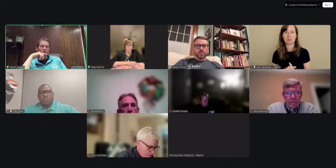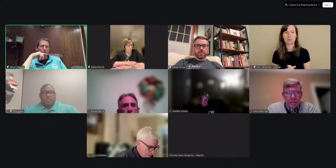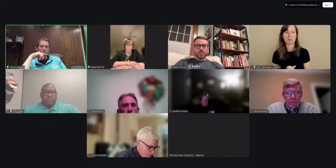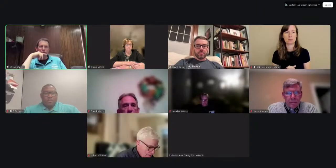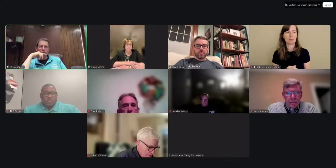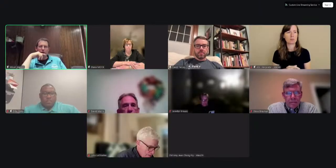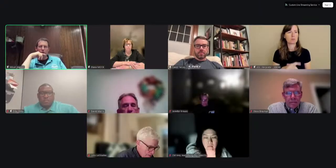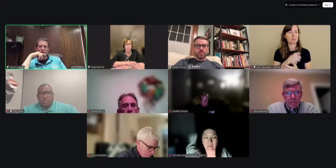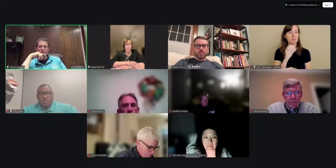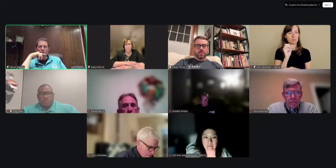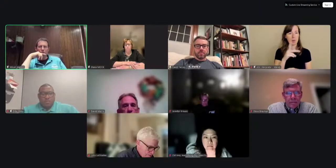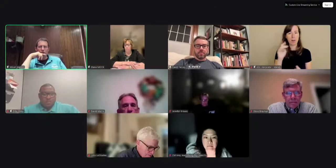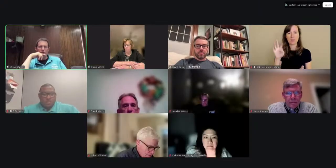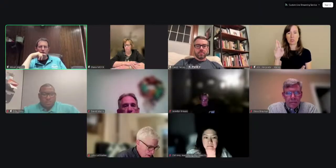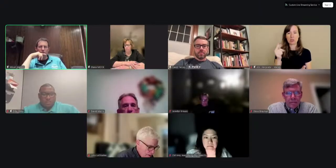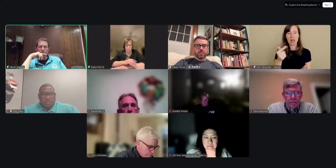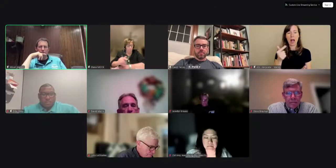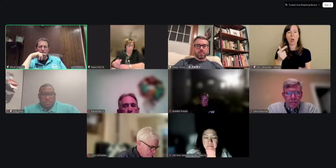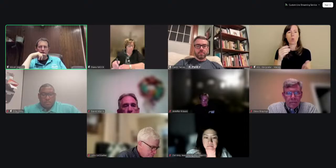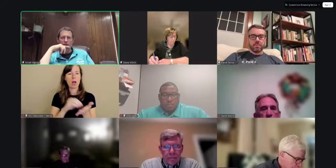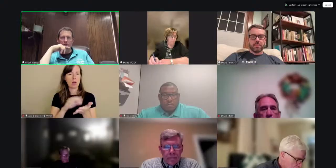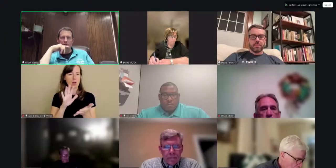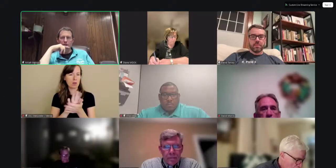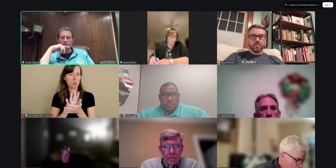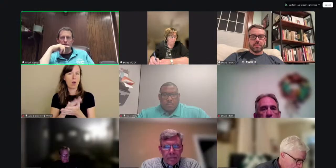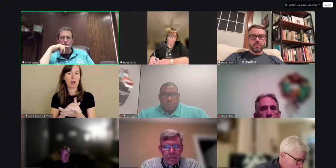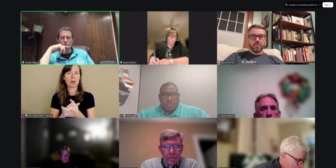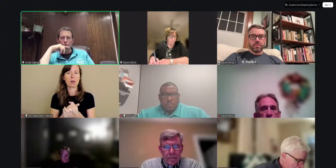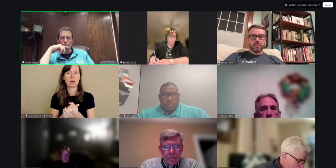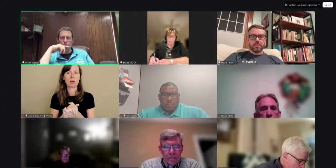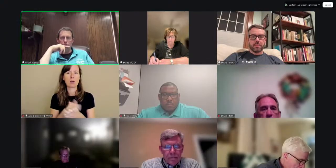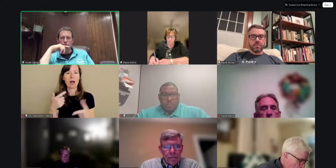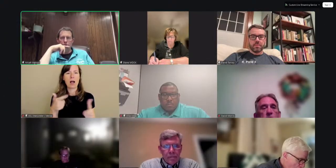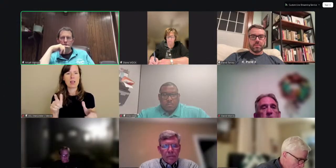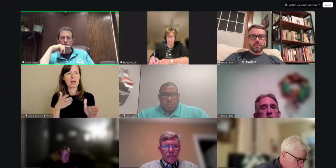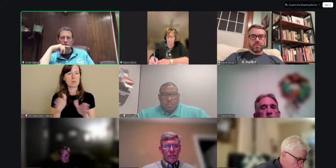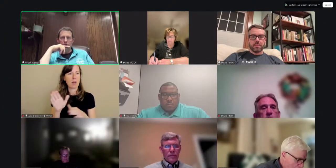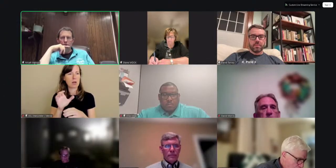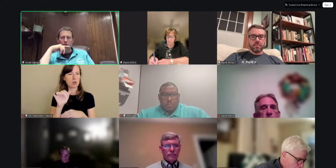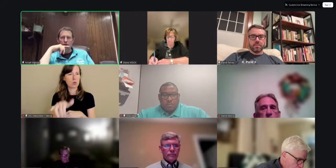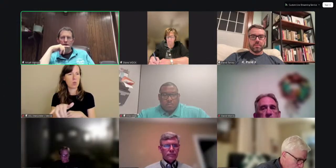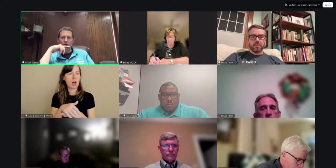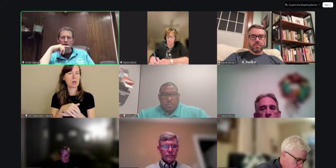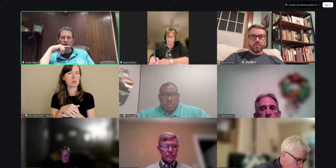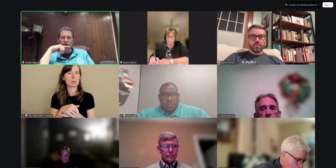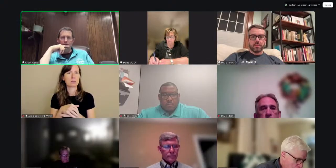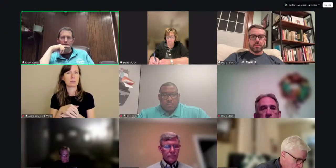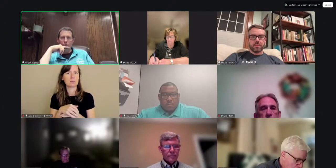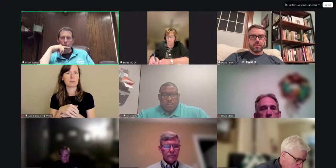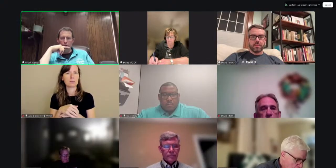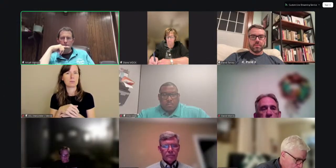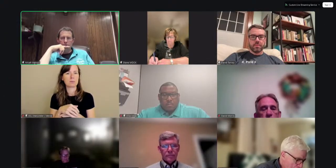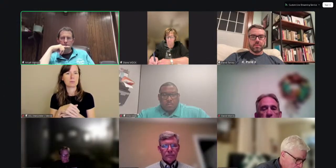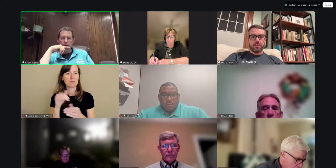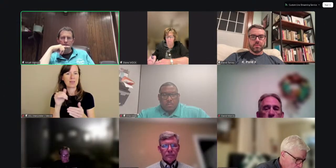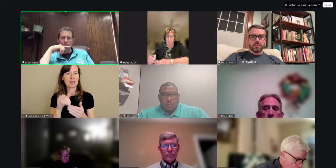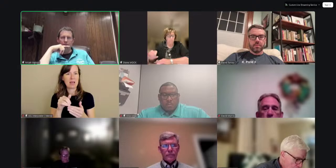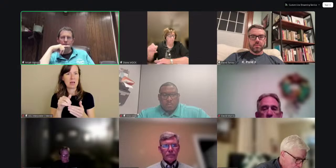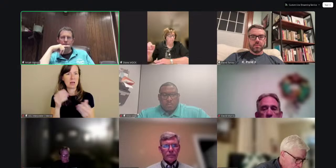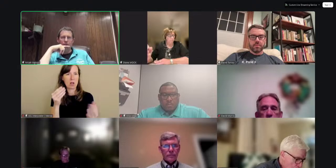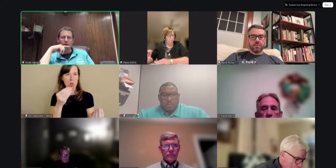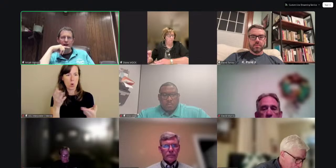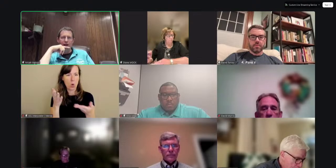Okay, so Mr. Galloway, write those down and let's plan to do those in the notice. I